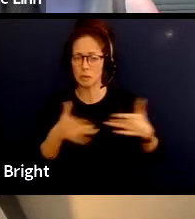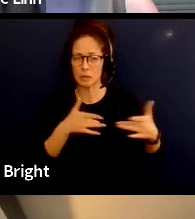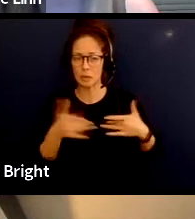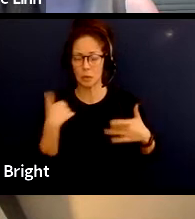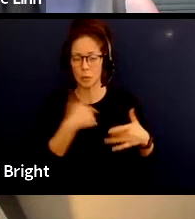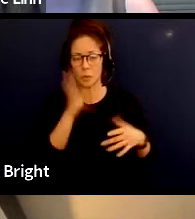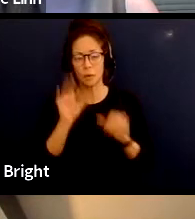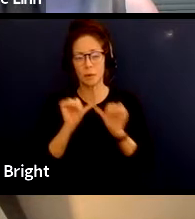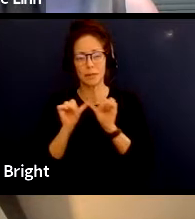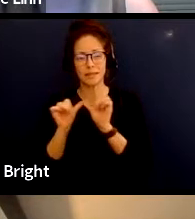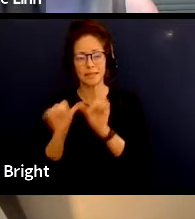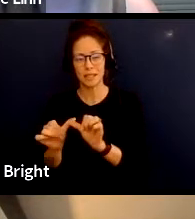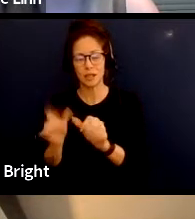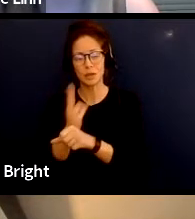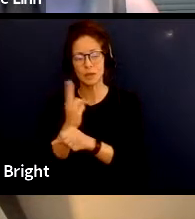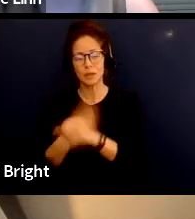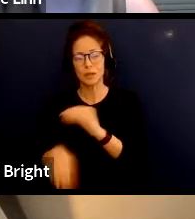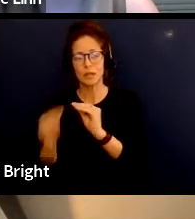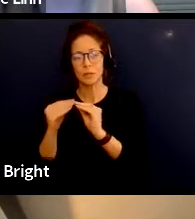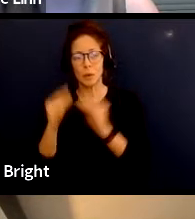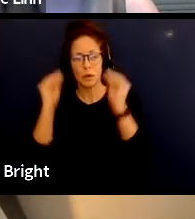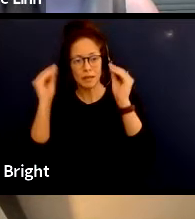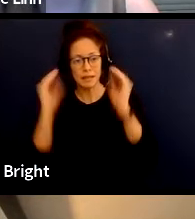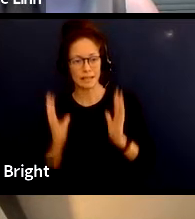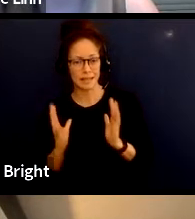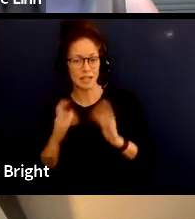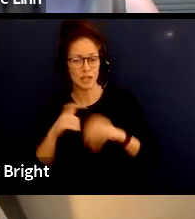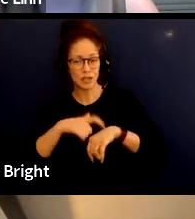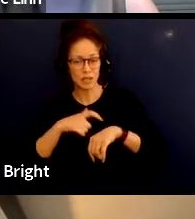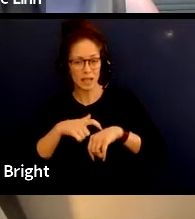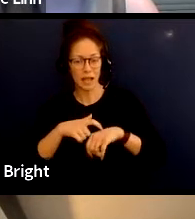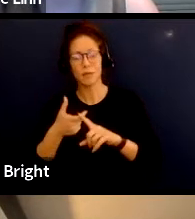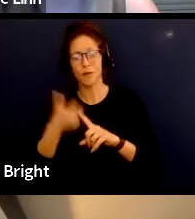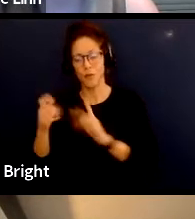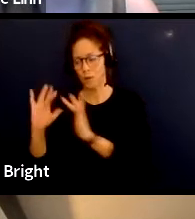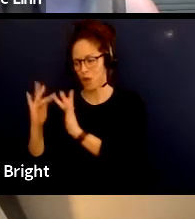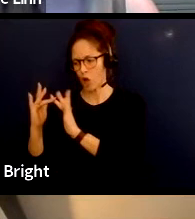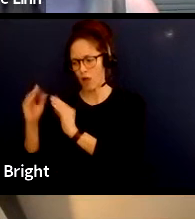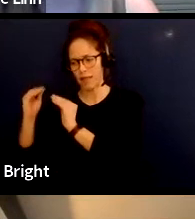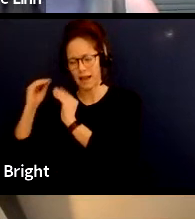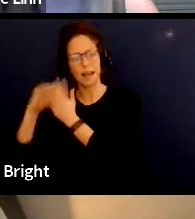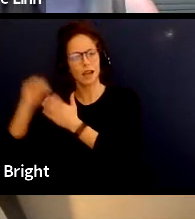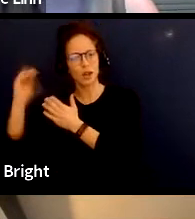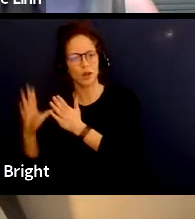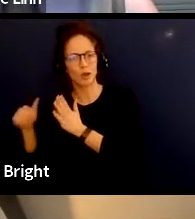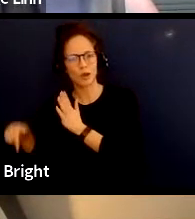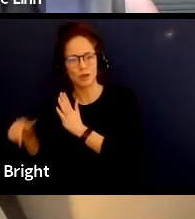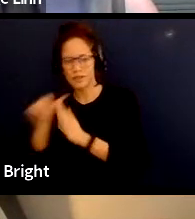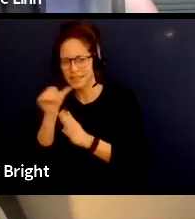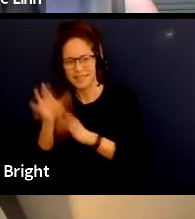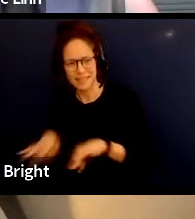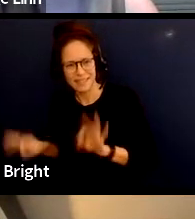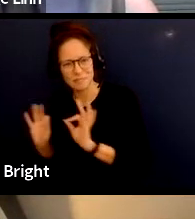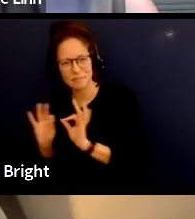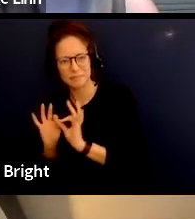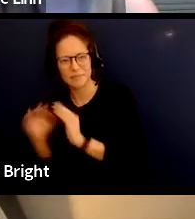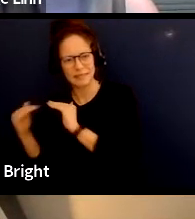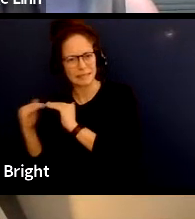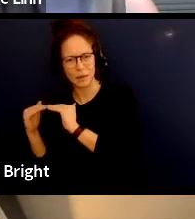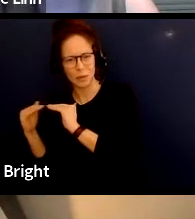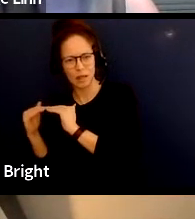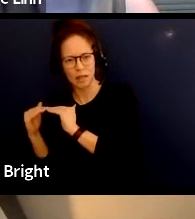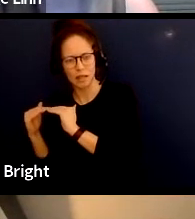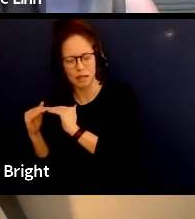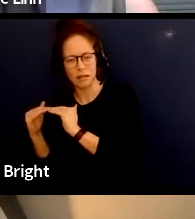continuing to take more and more time, teacher time, away from our distance learners. It is not equitable to have this time